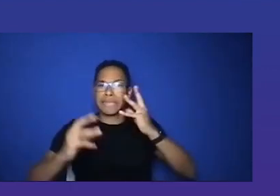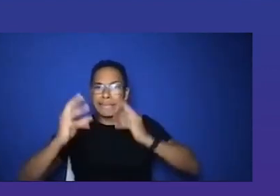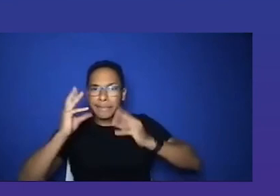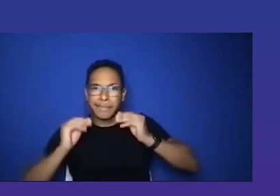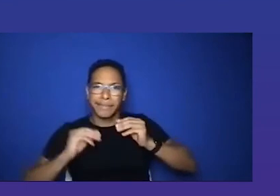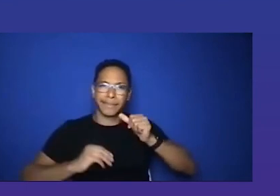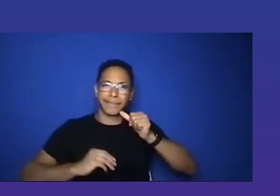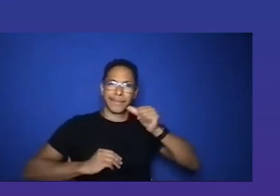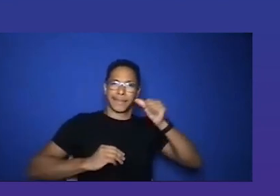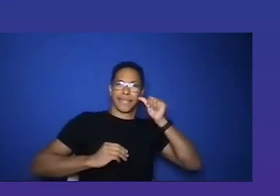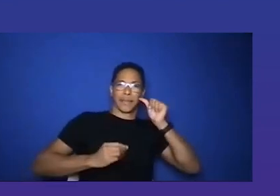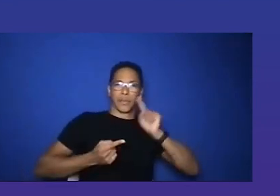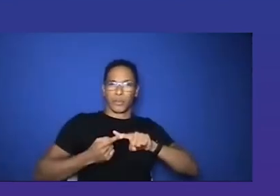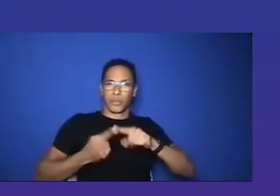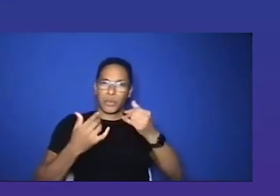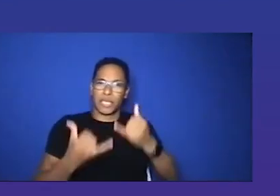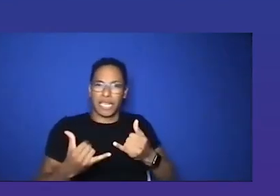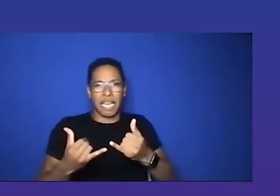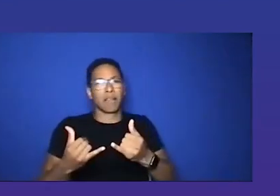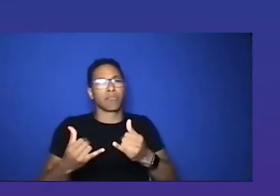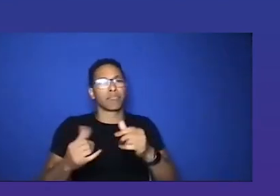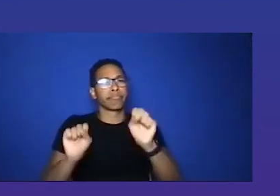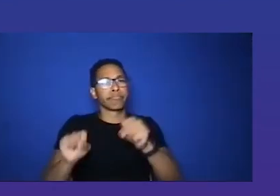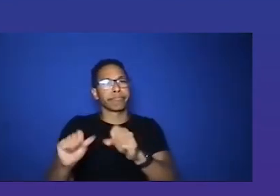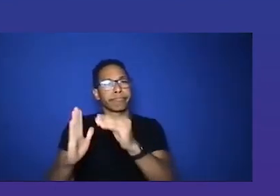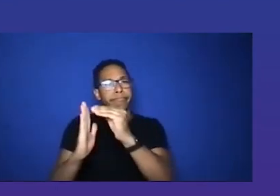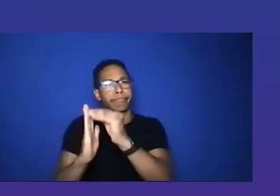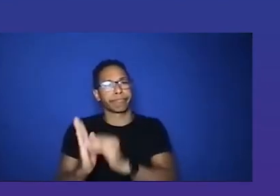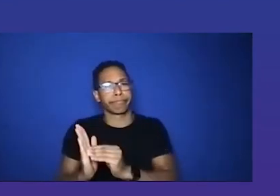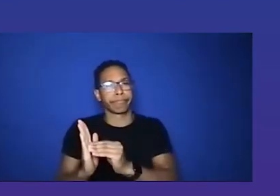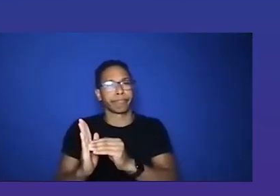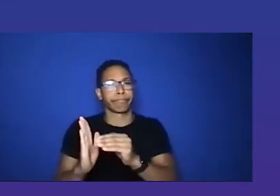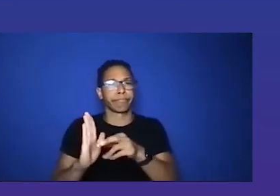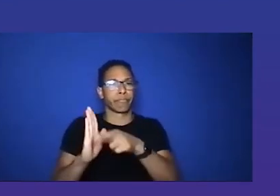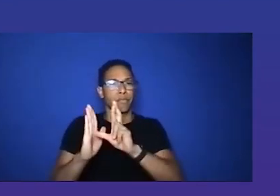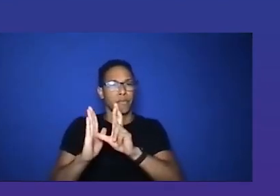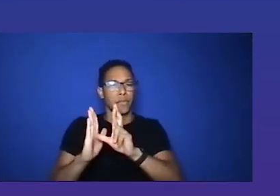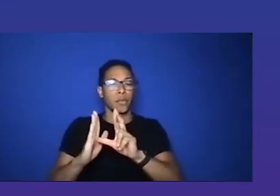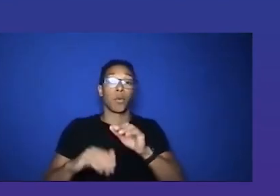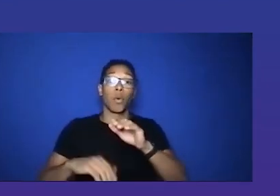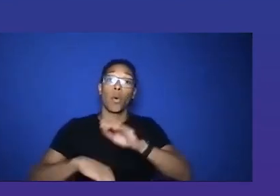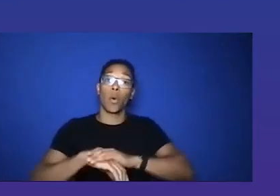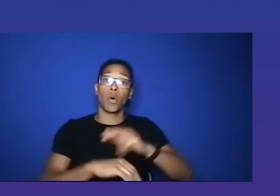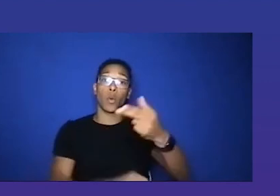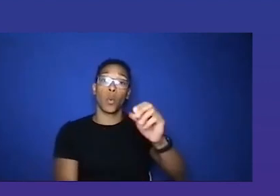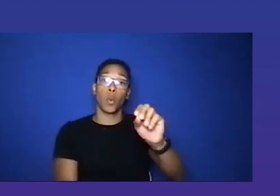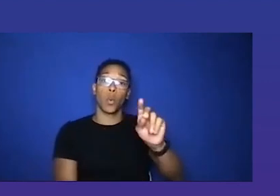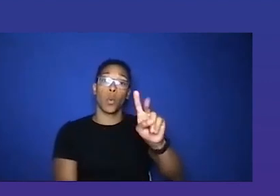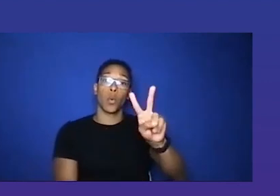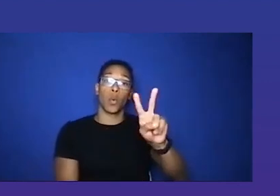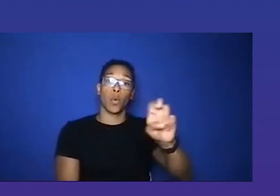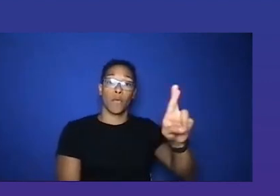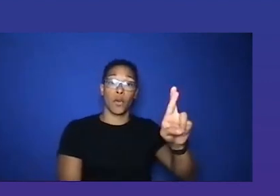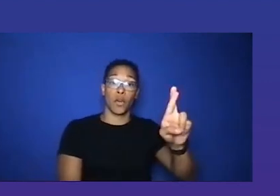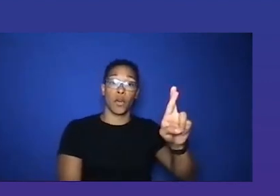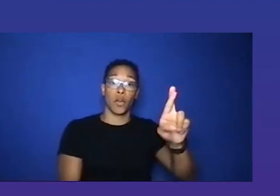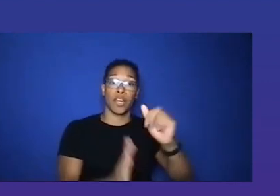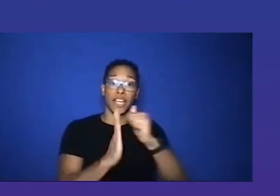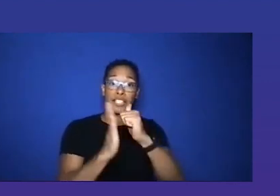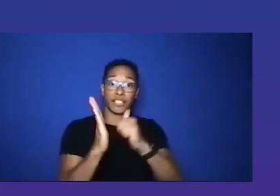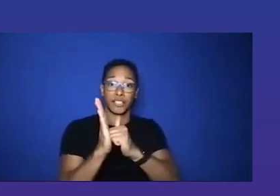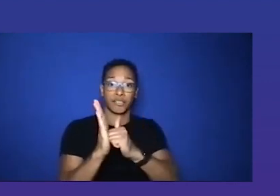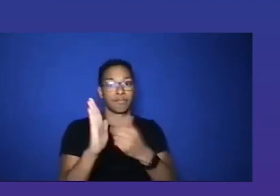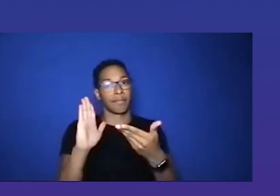night's keynote to today to right now. You can go to the Hoover agenda section to find the daily debrief